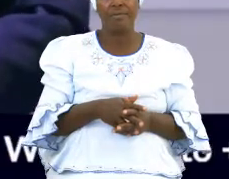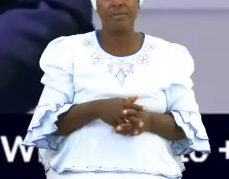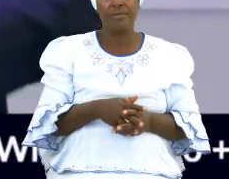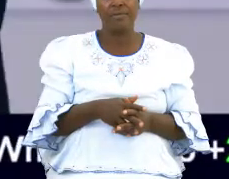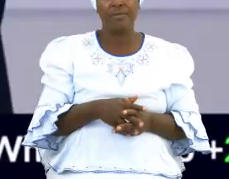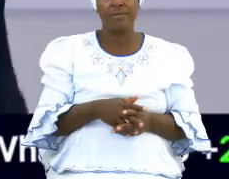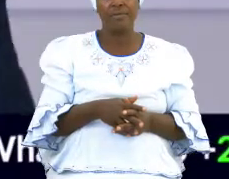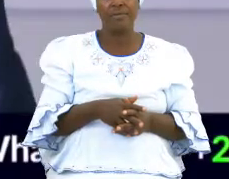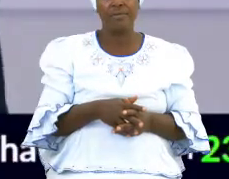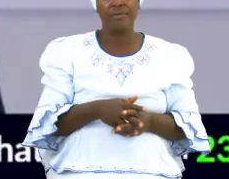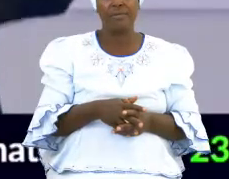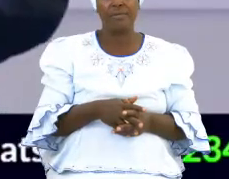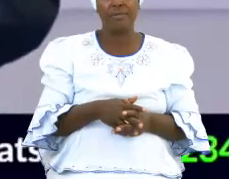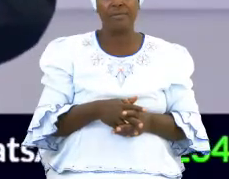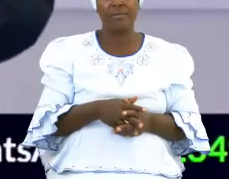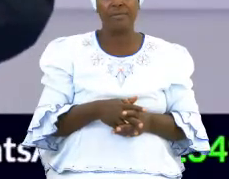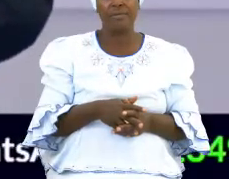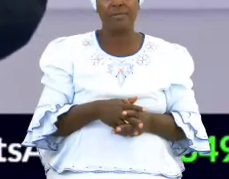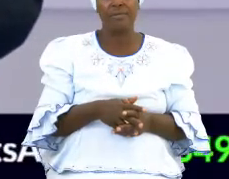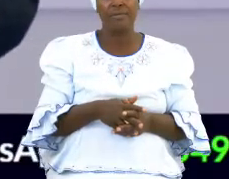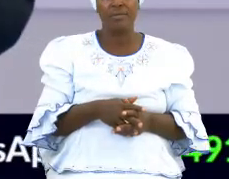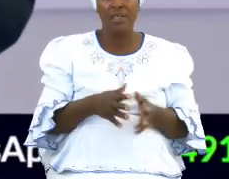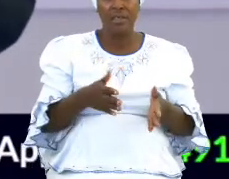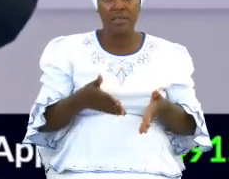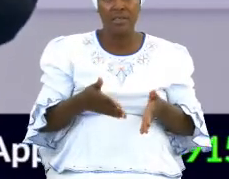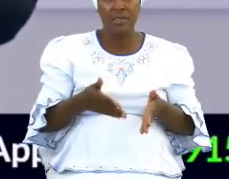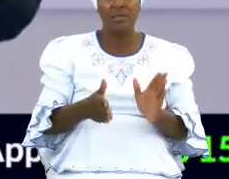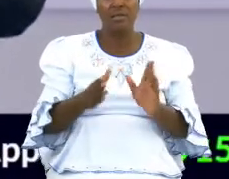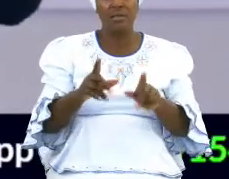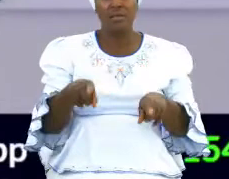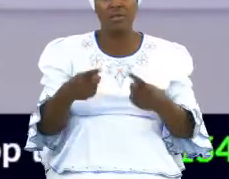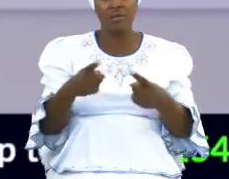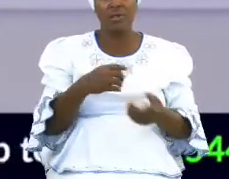Let's see those who are the far back there.